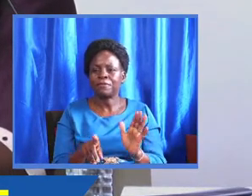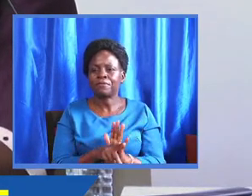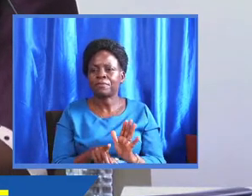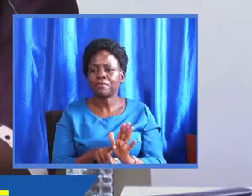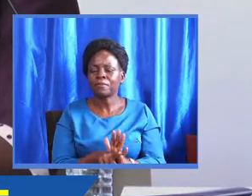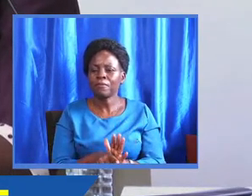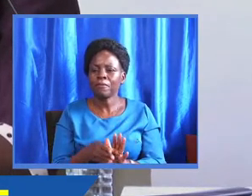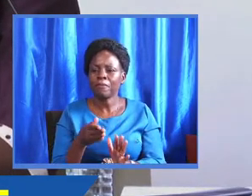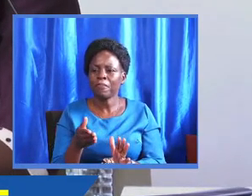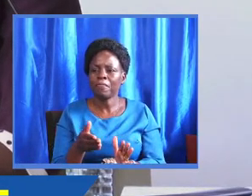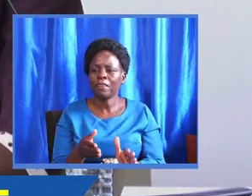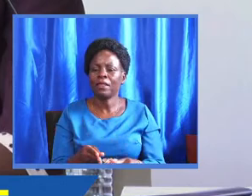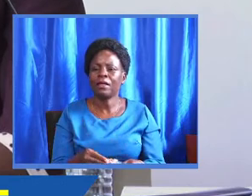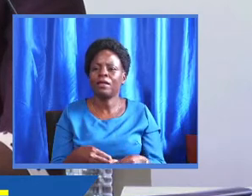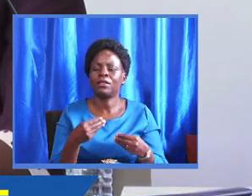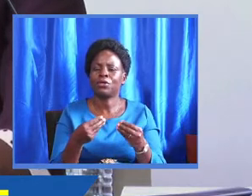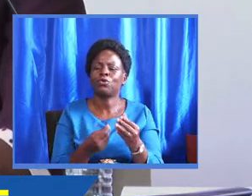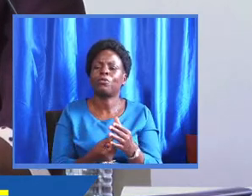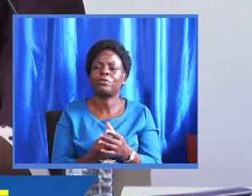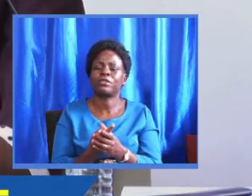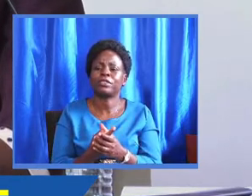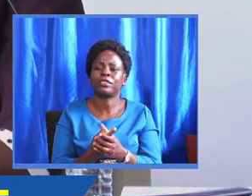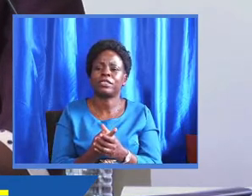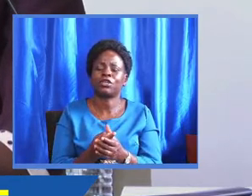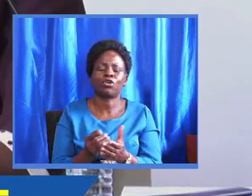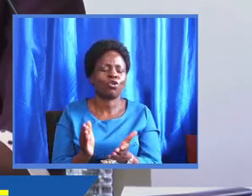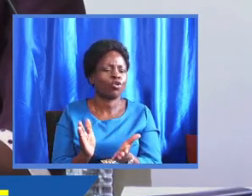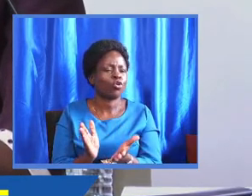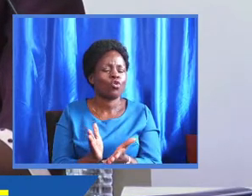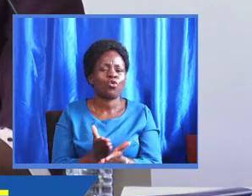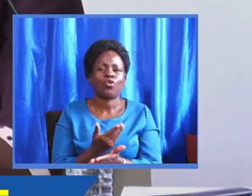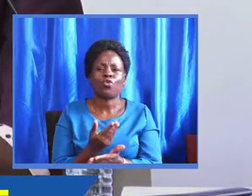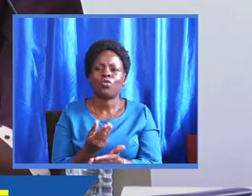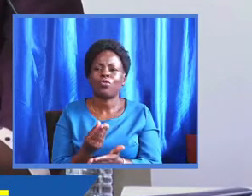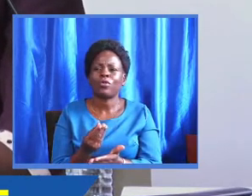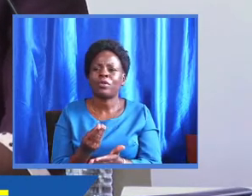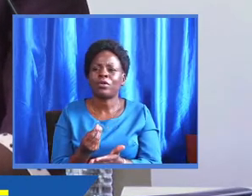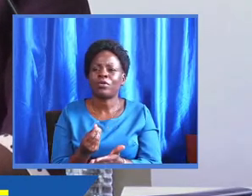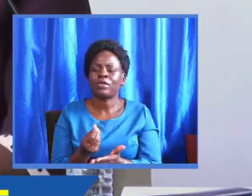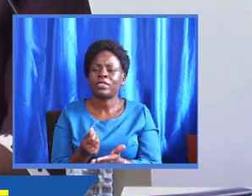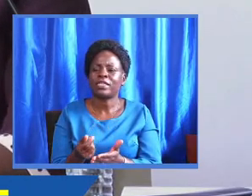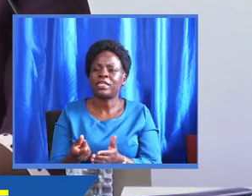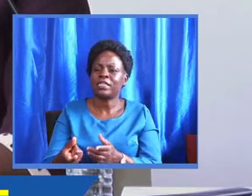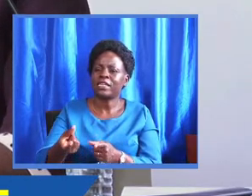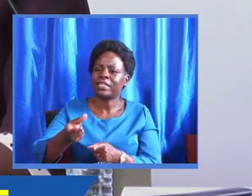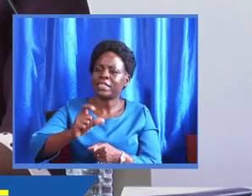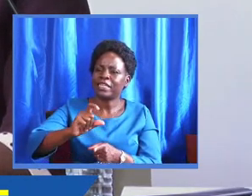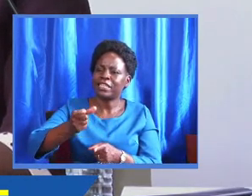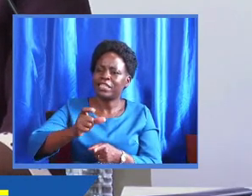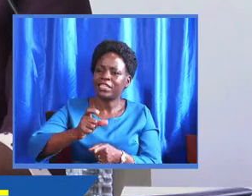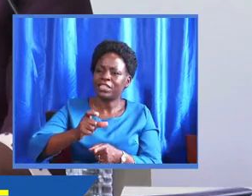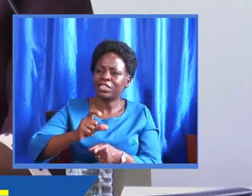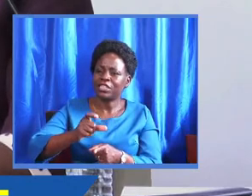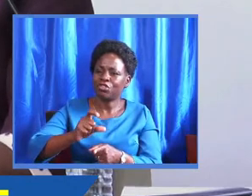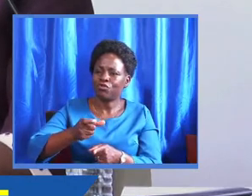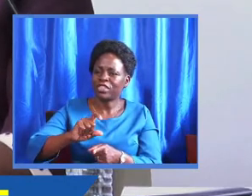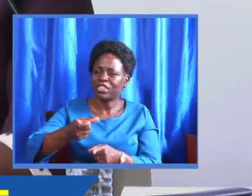likuwa omukisa okugyako ne ssente eza interest,